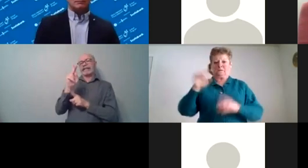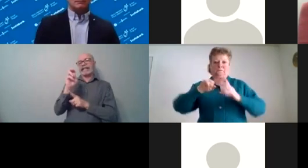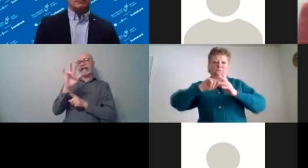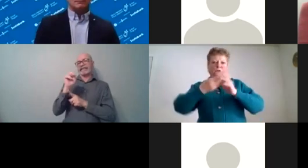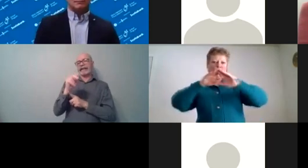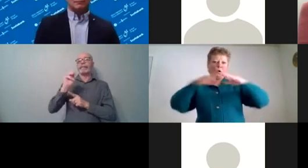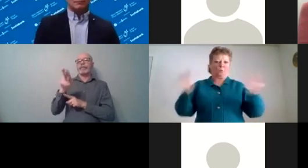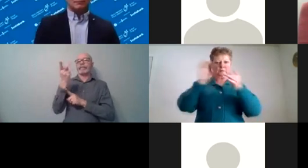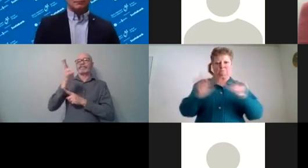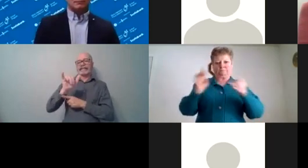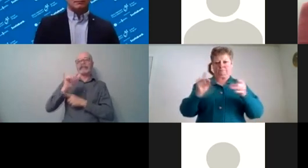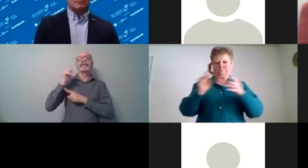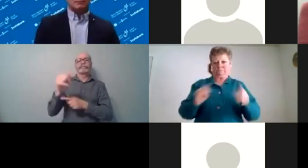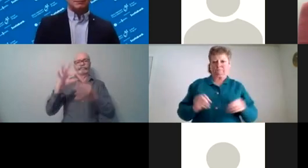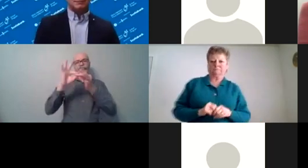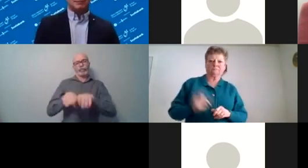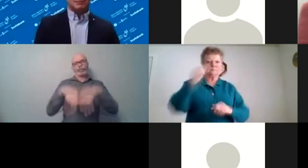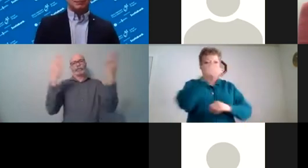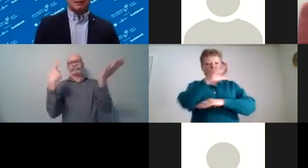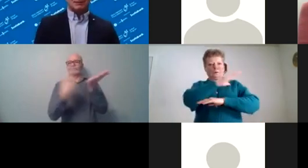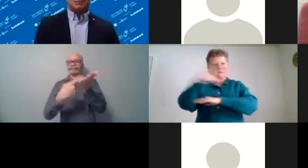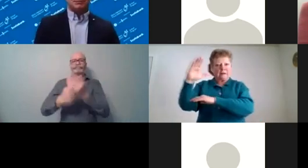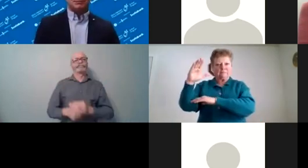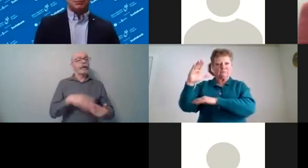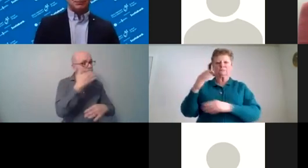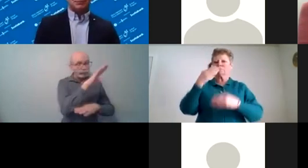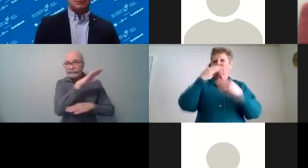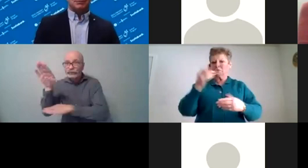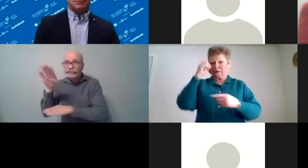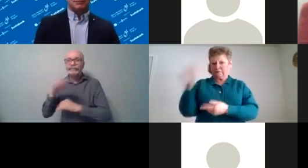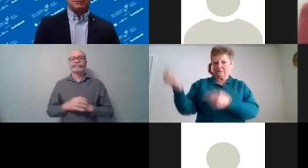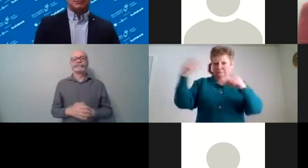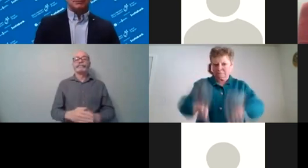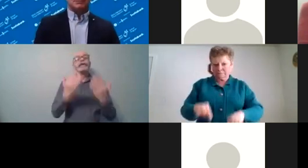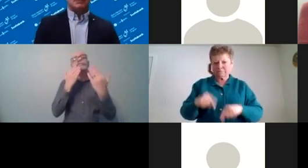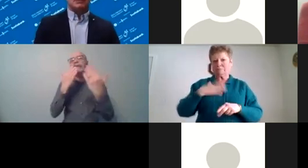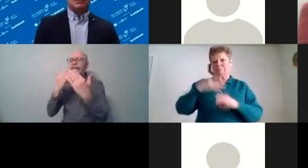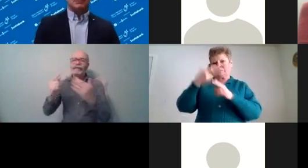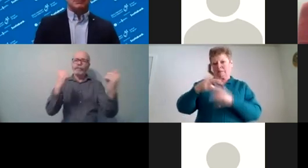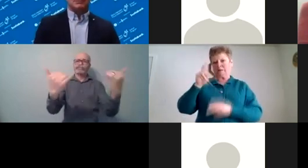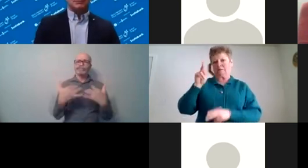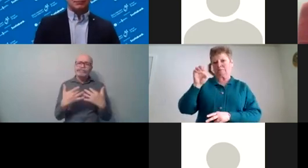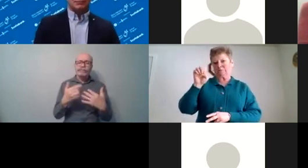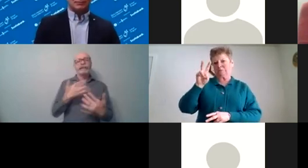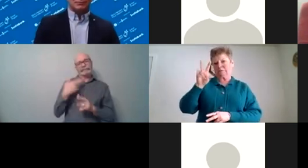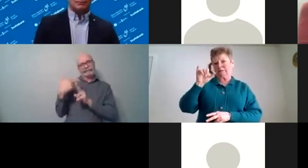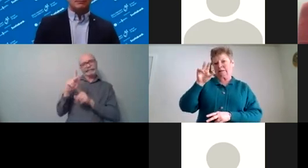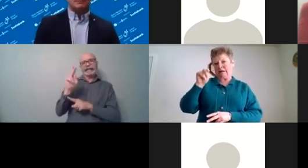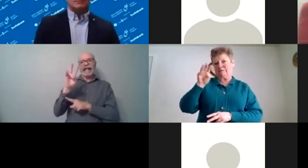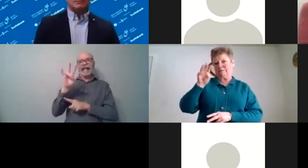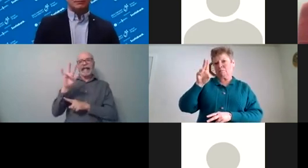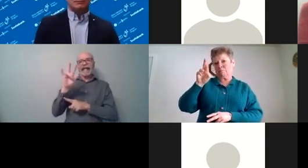ahead. Good afternoon, everybody, and thank you for joining us here today. My name is Kevin Murphy. I'm the MLA for